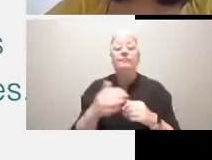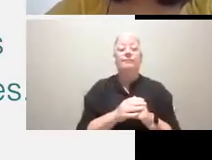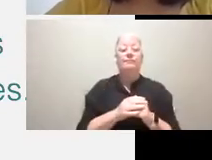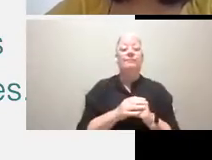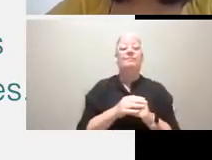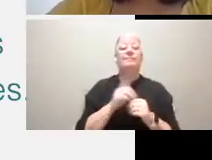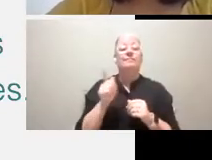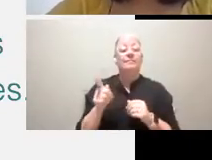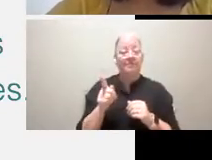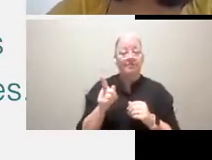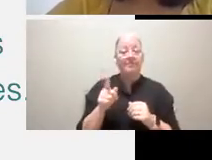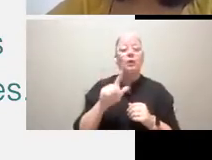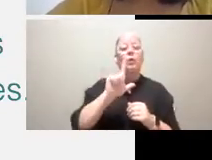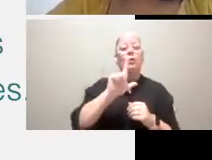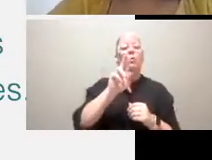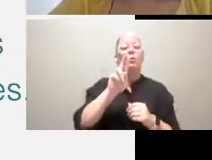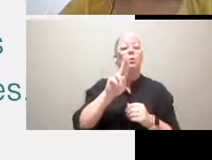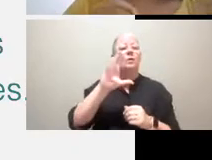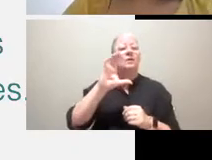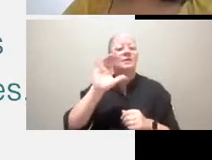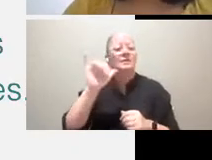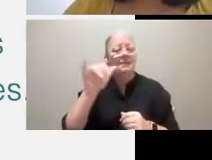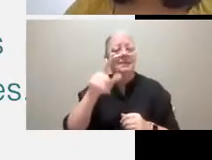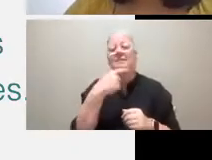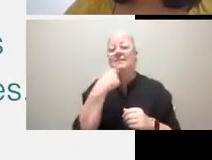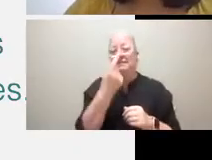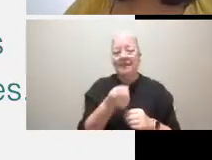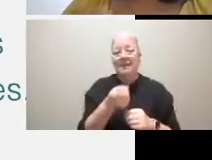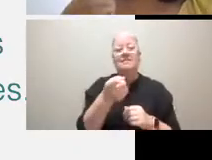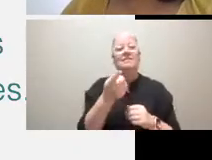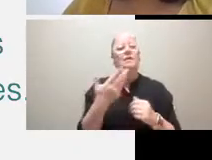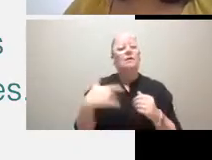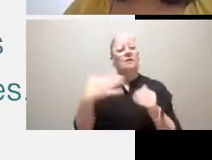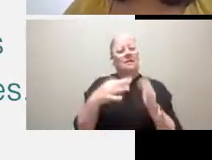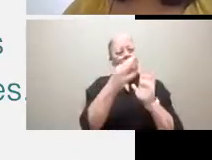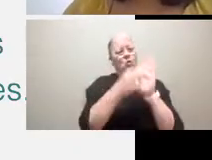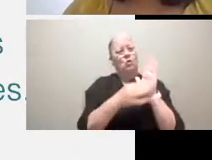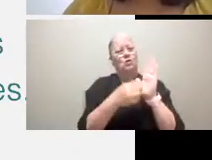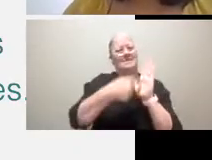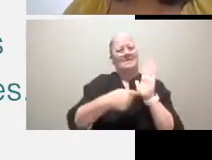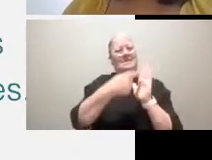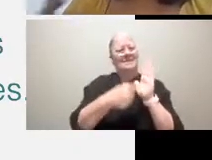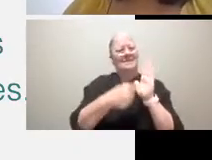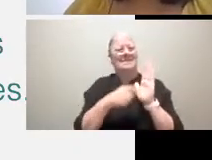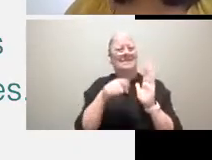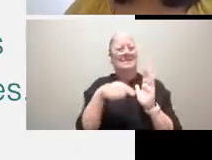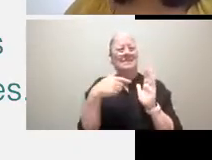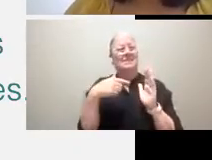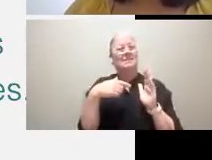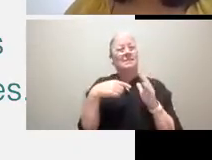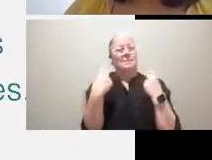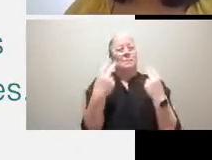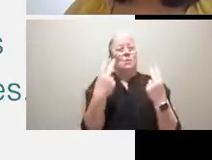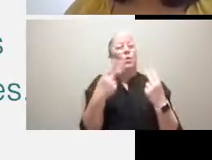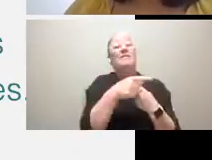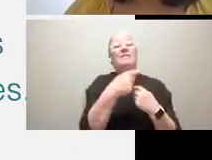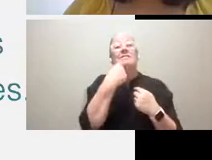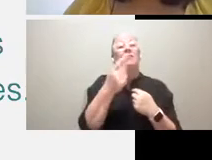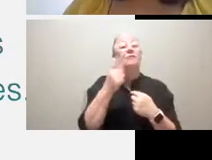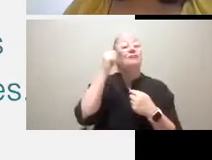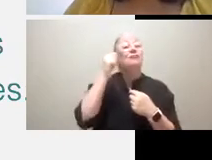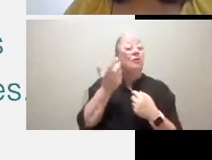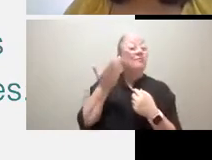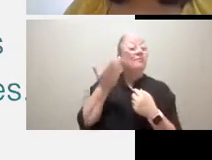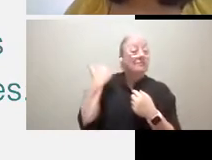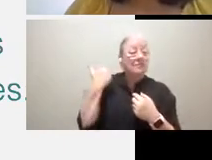Why safeguarding policy is so important. So I will just quickly go through how we can, integrate